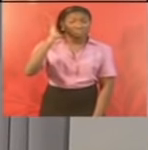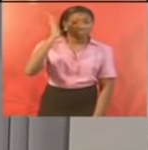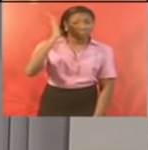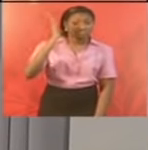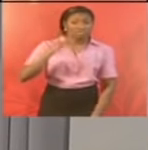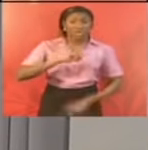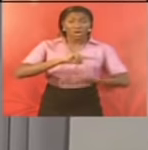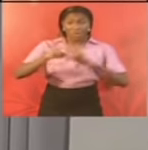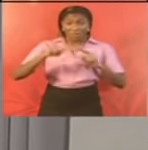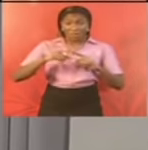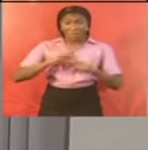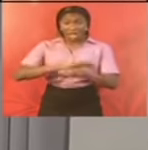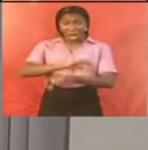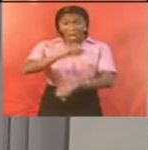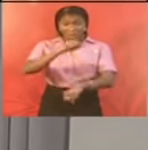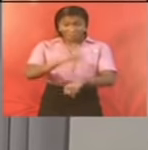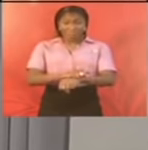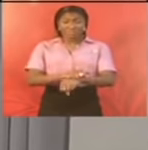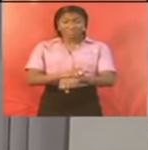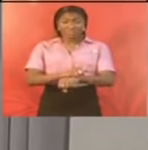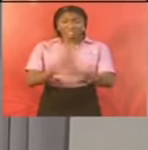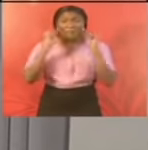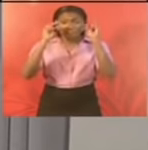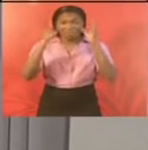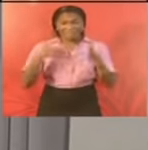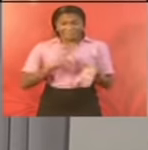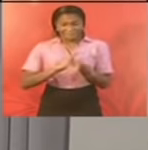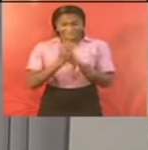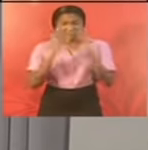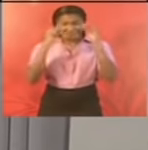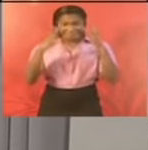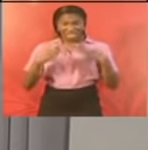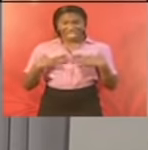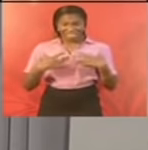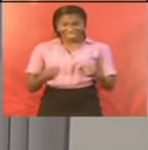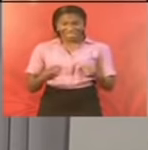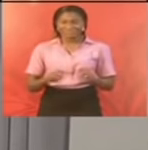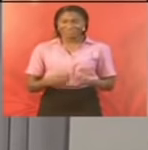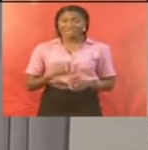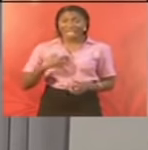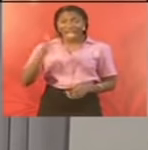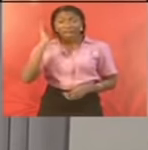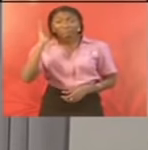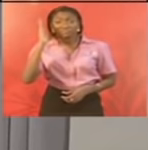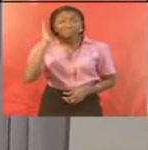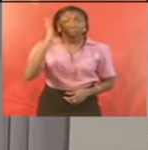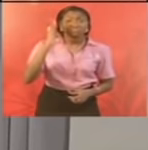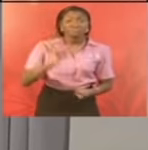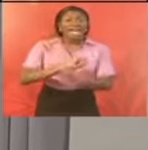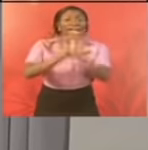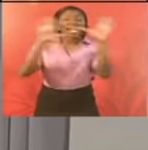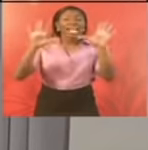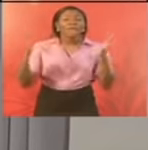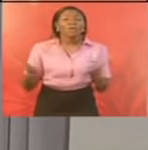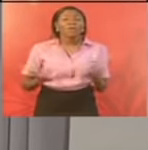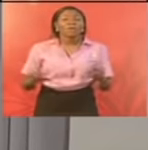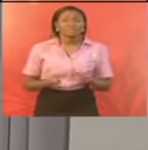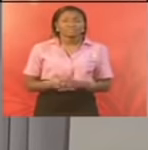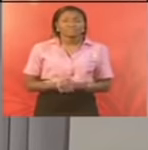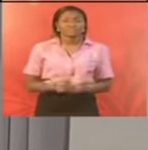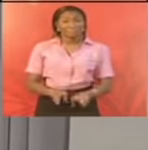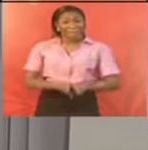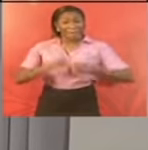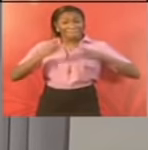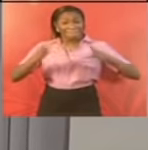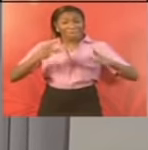Minister of Health for the second time, and I said it out loud and clear. The major concern,